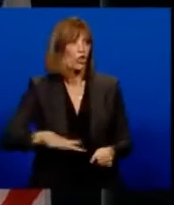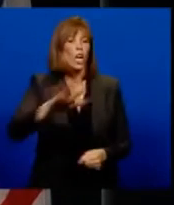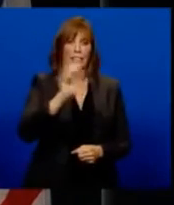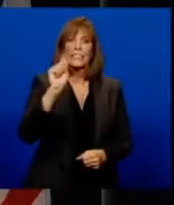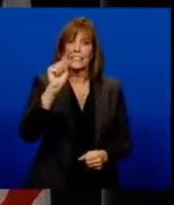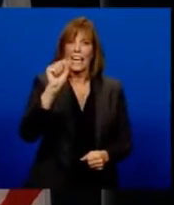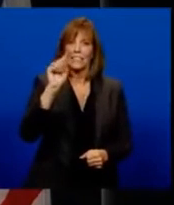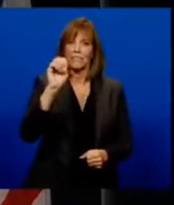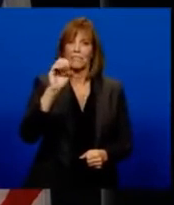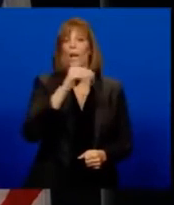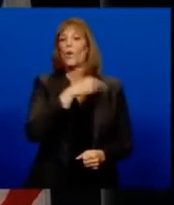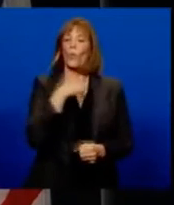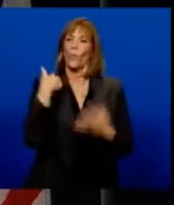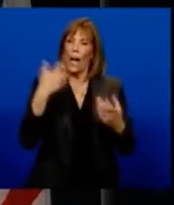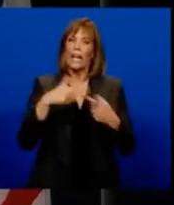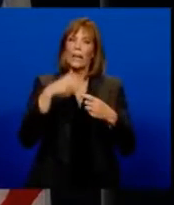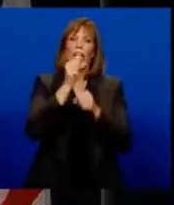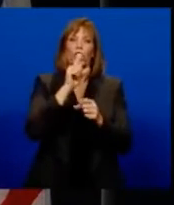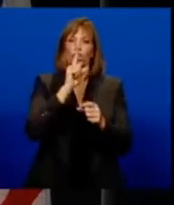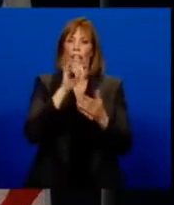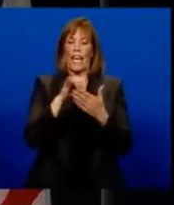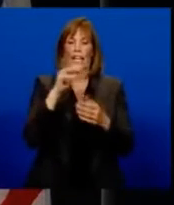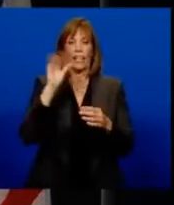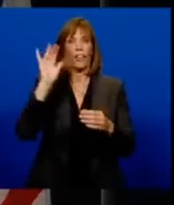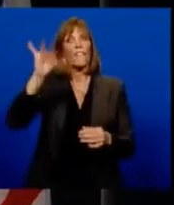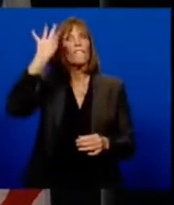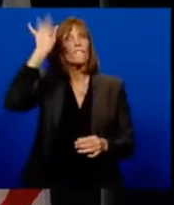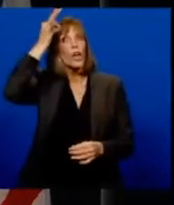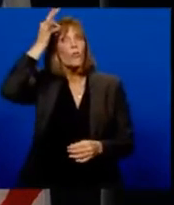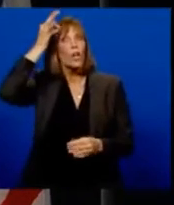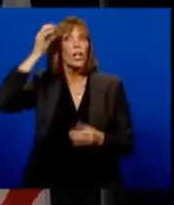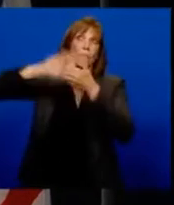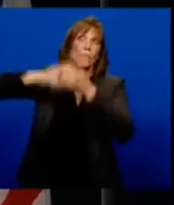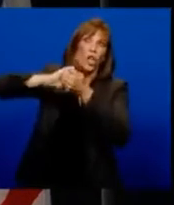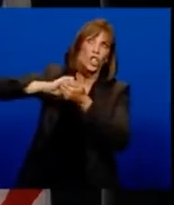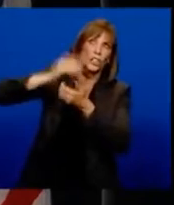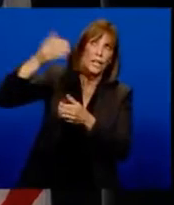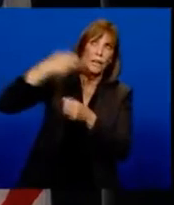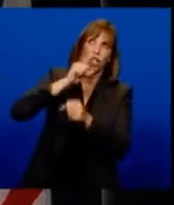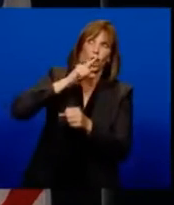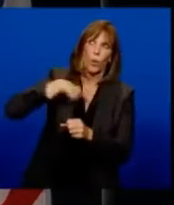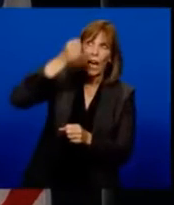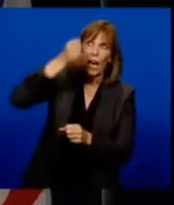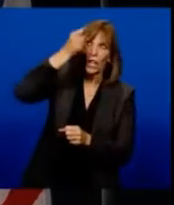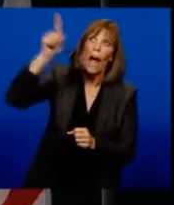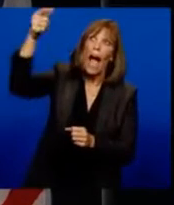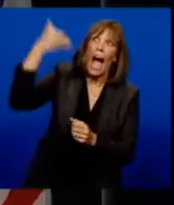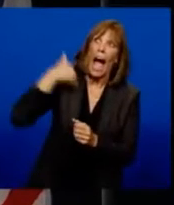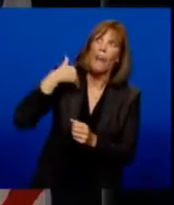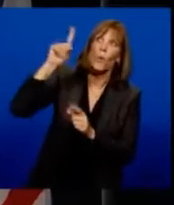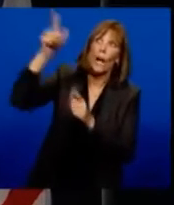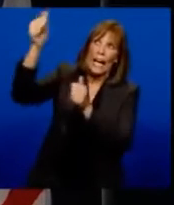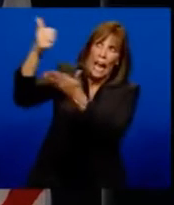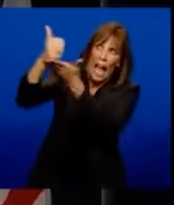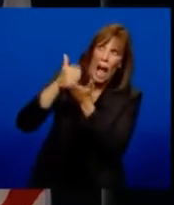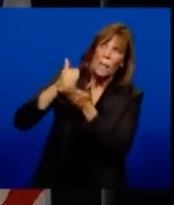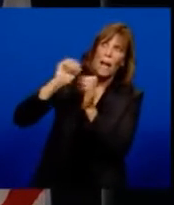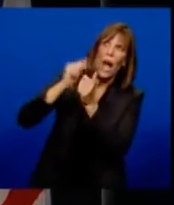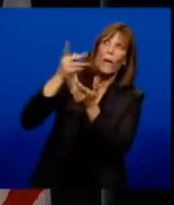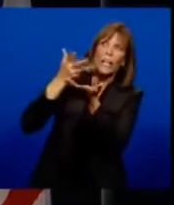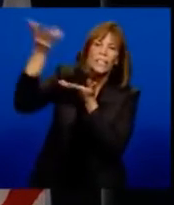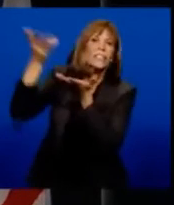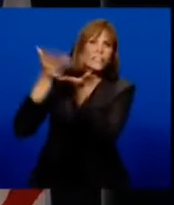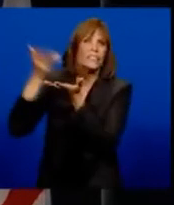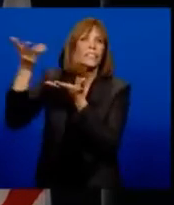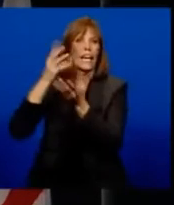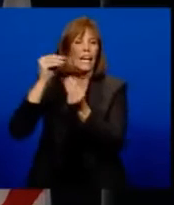our neighboring states, and with our federal partners to make sure that we're understanding the resources, the needs, and keeping a close eye on